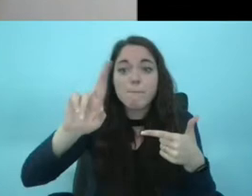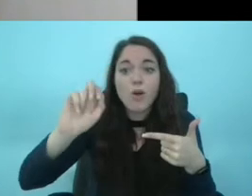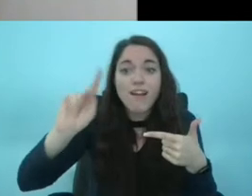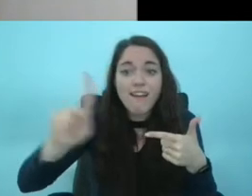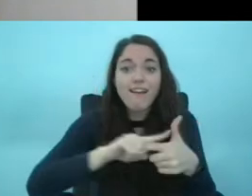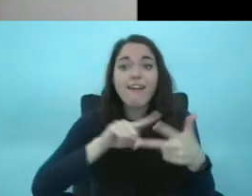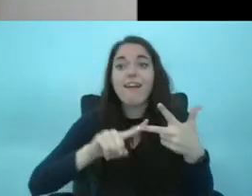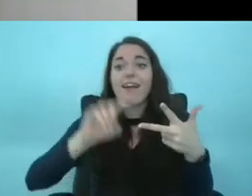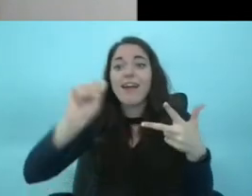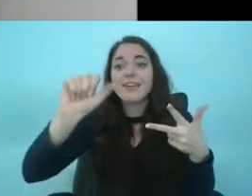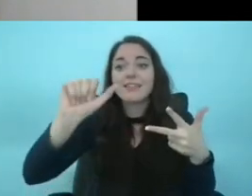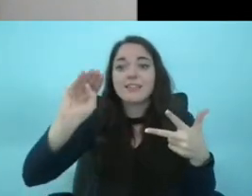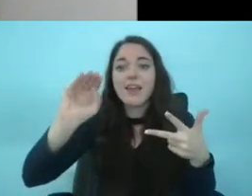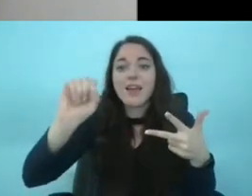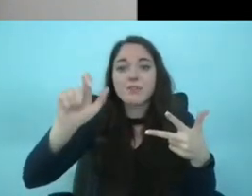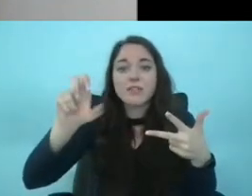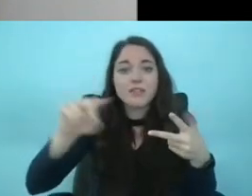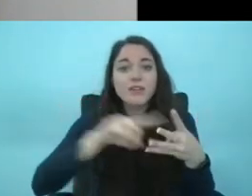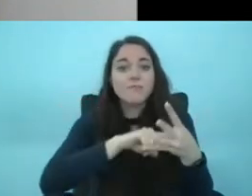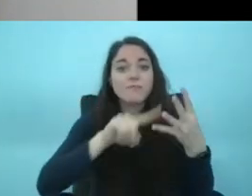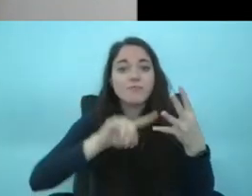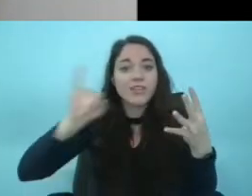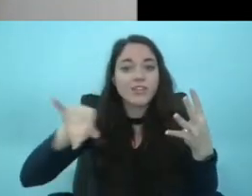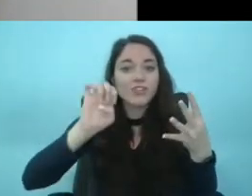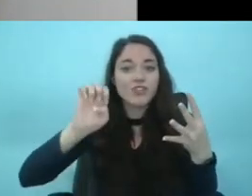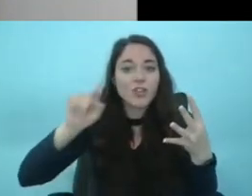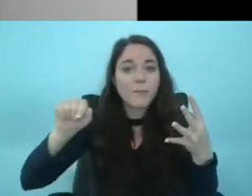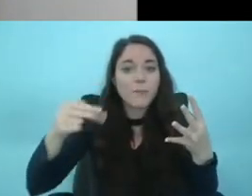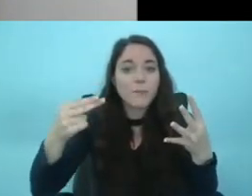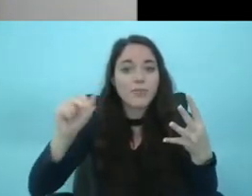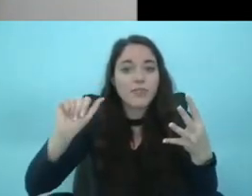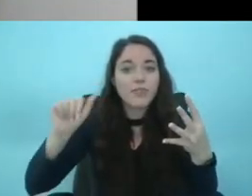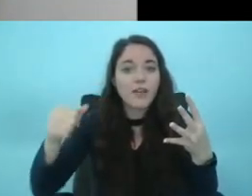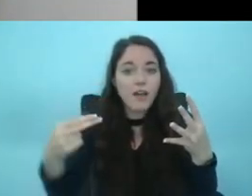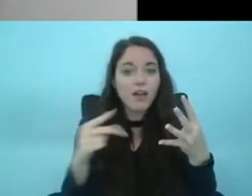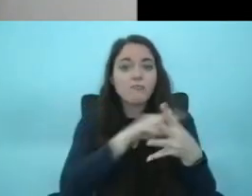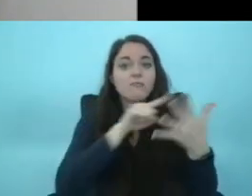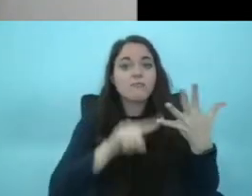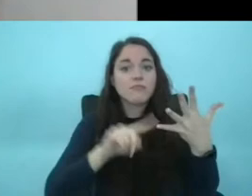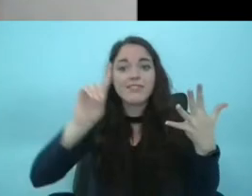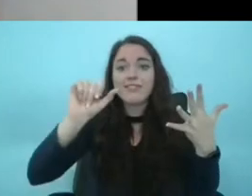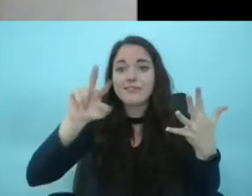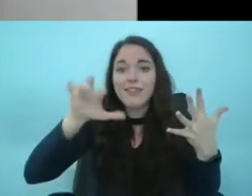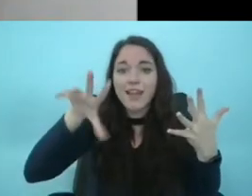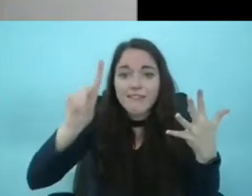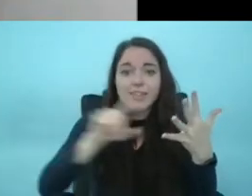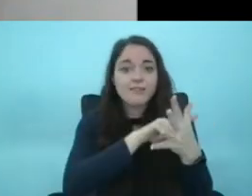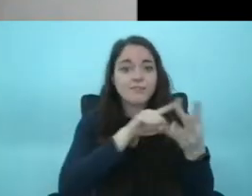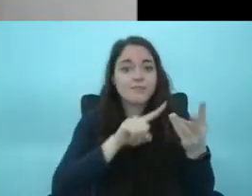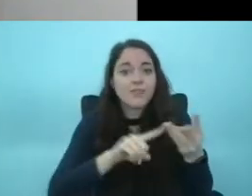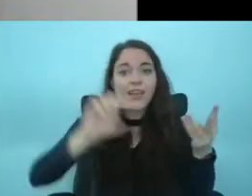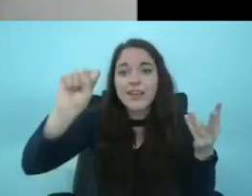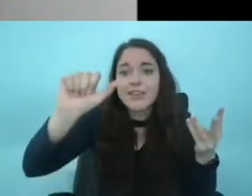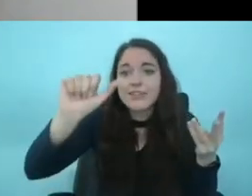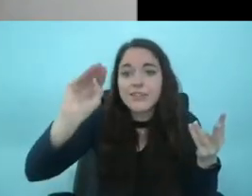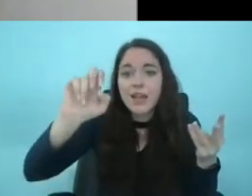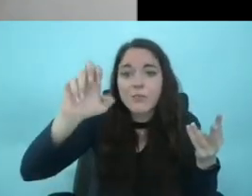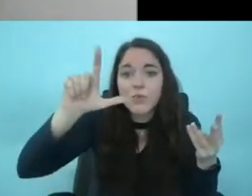Samuel, and the prophet. Through faith, they conquered kingdom, brought about